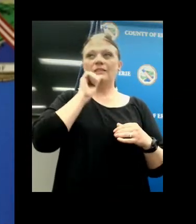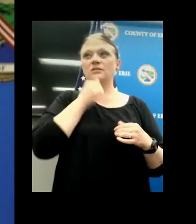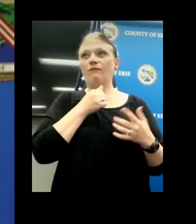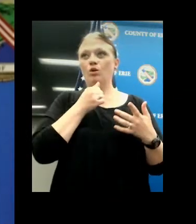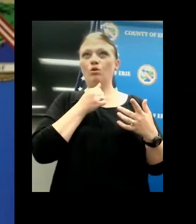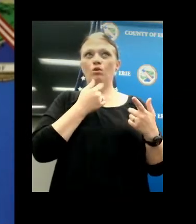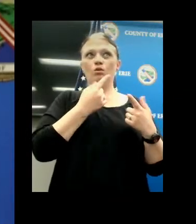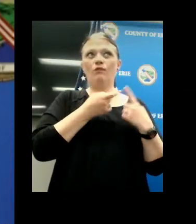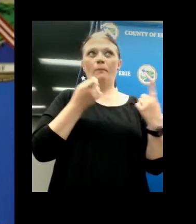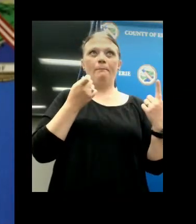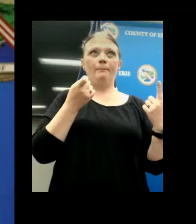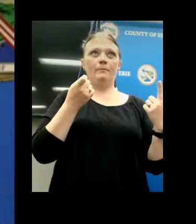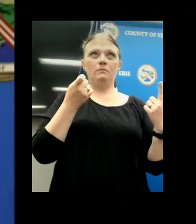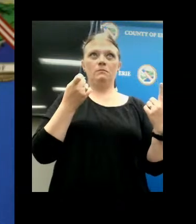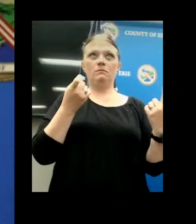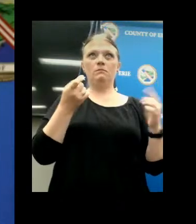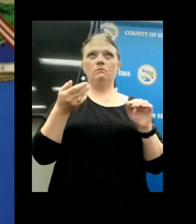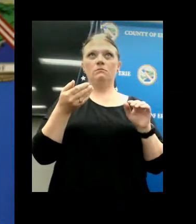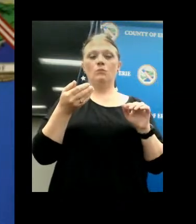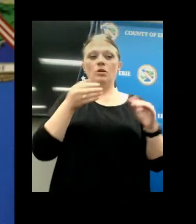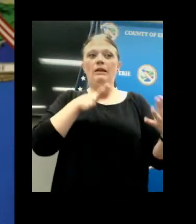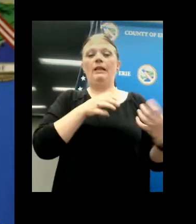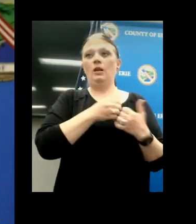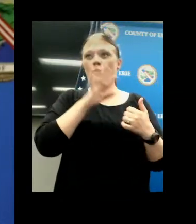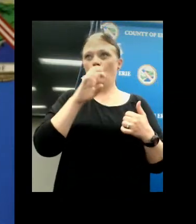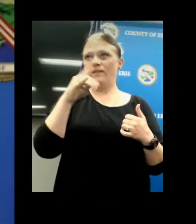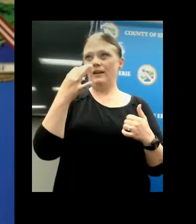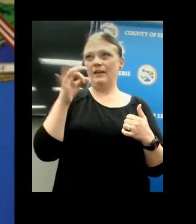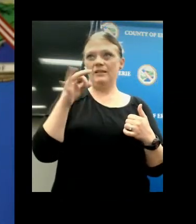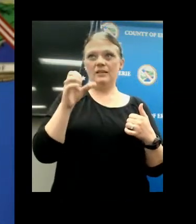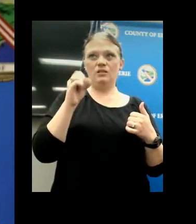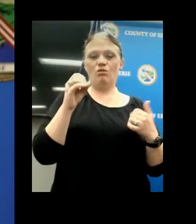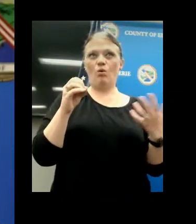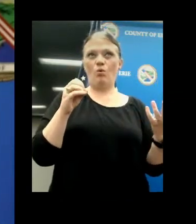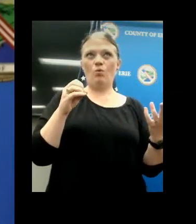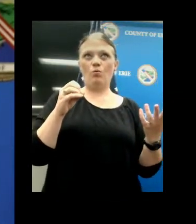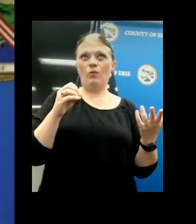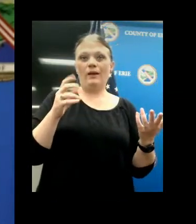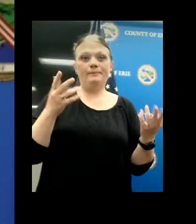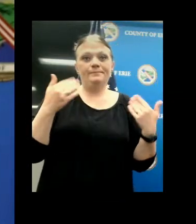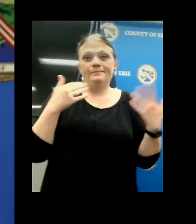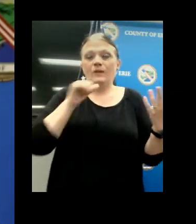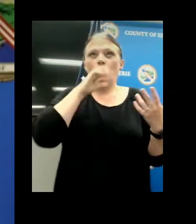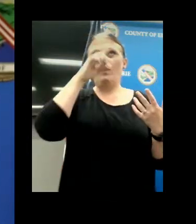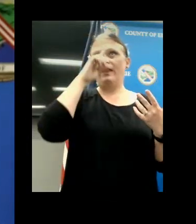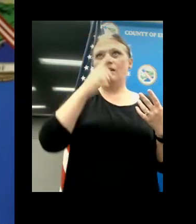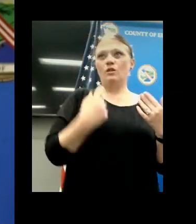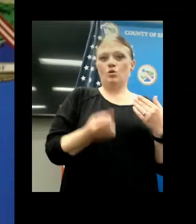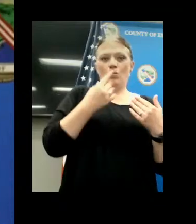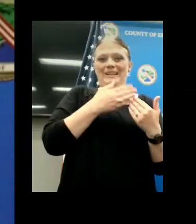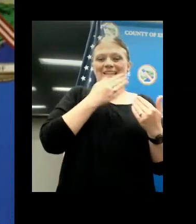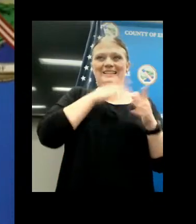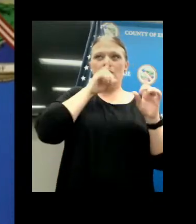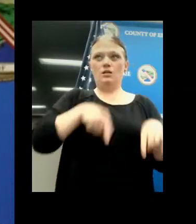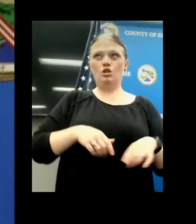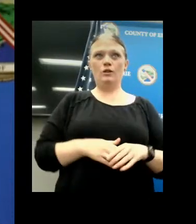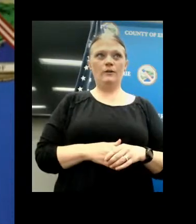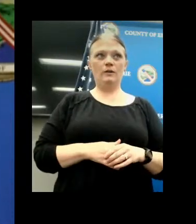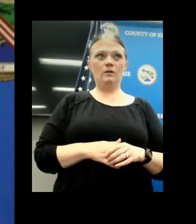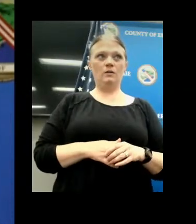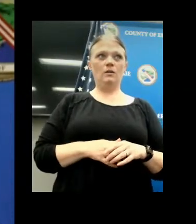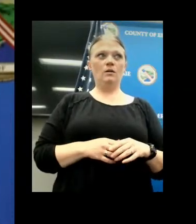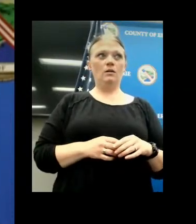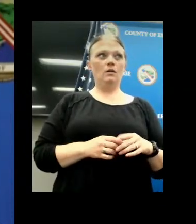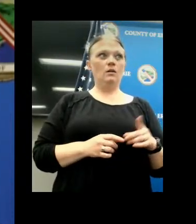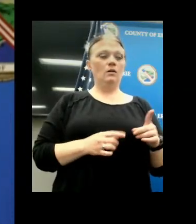suffer from mortality with COVID-19. So I don't think there's like one easy answer. Do